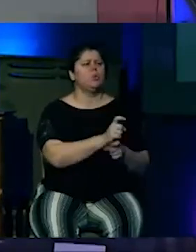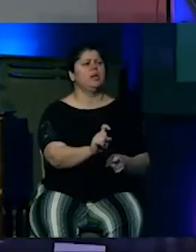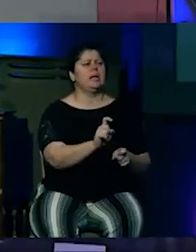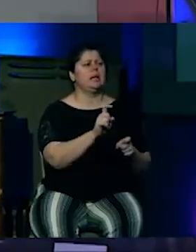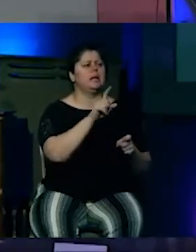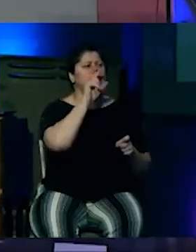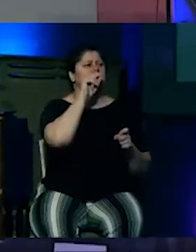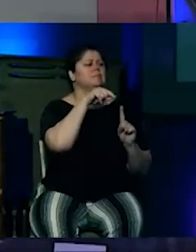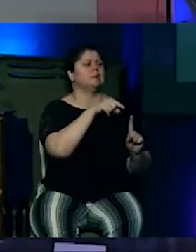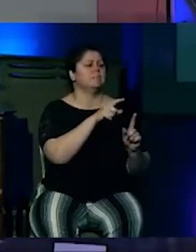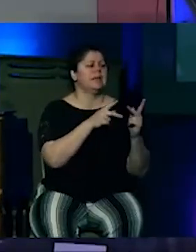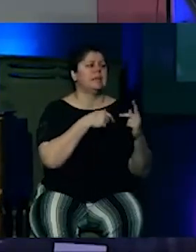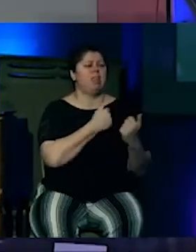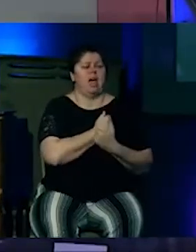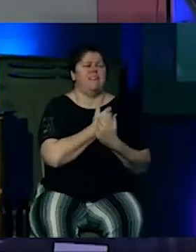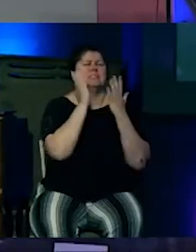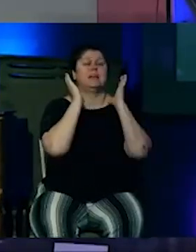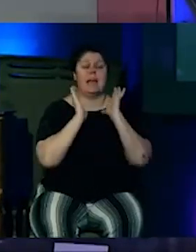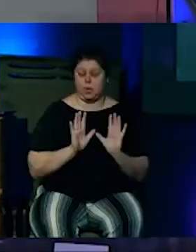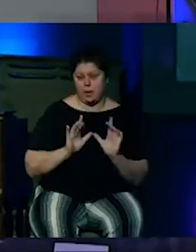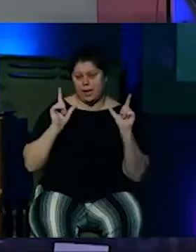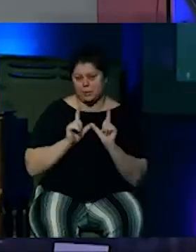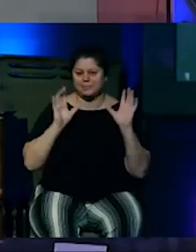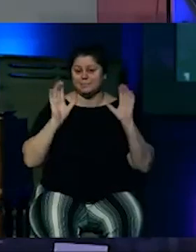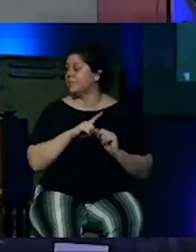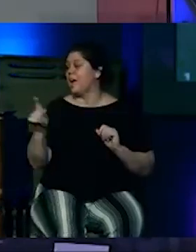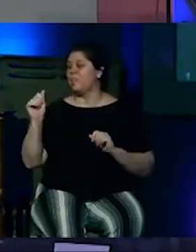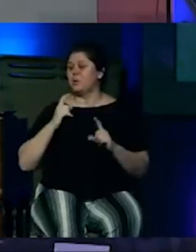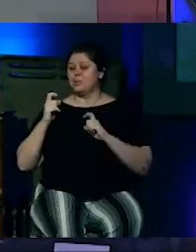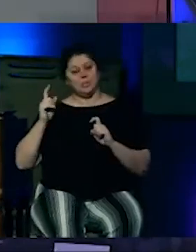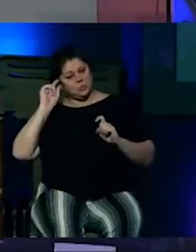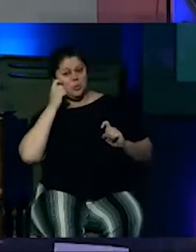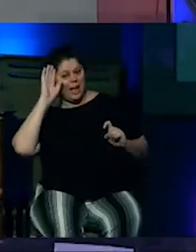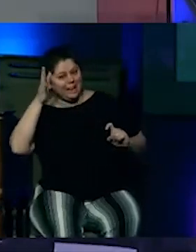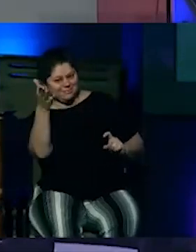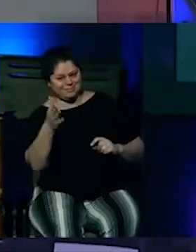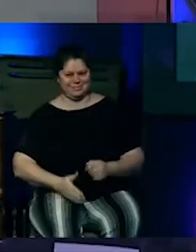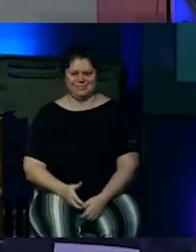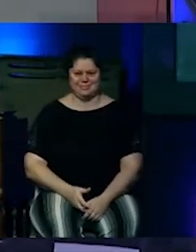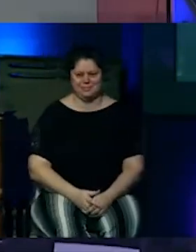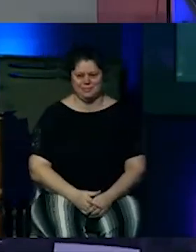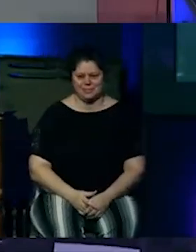that I love. Anyway, anybody? I've got a question. Cool. Here.